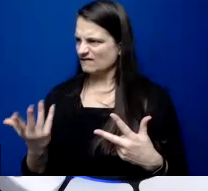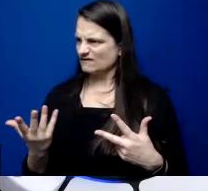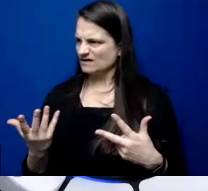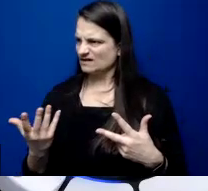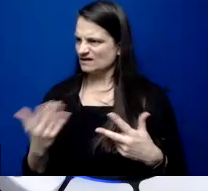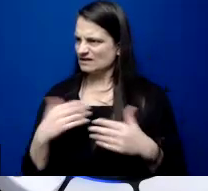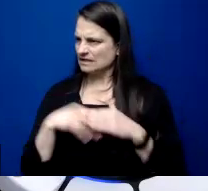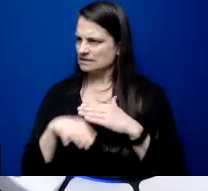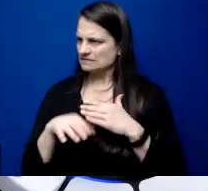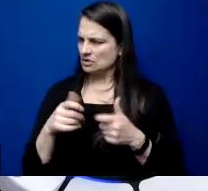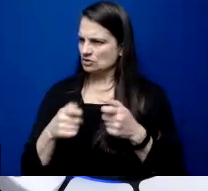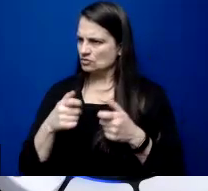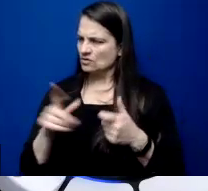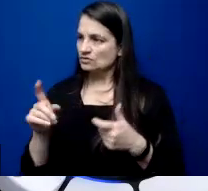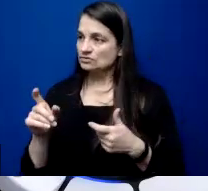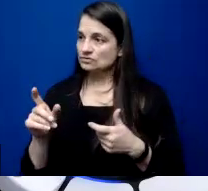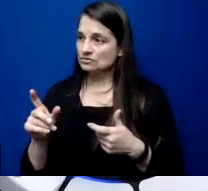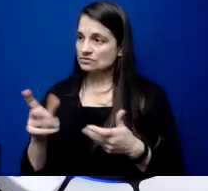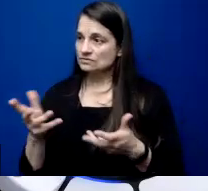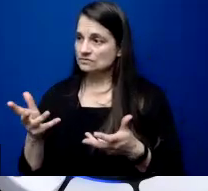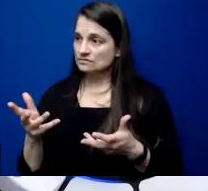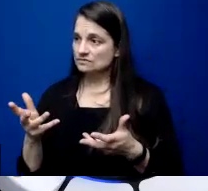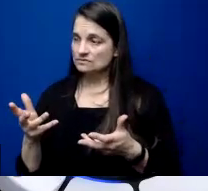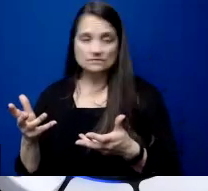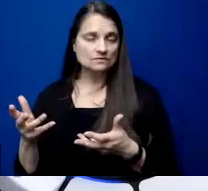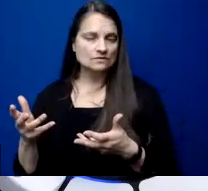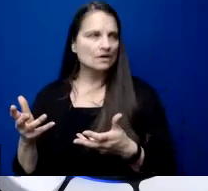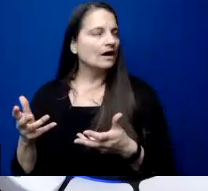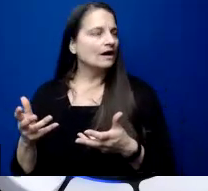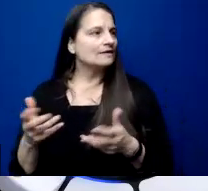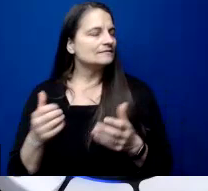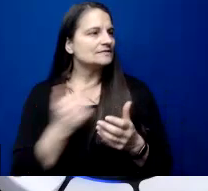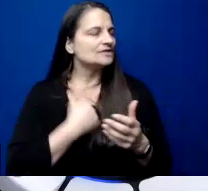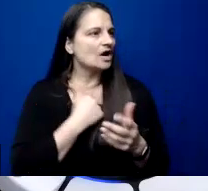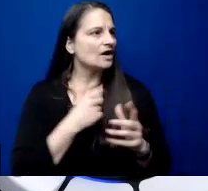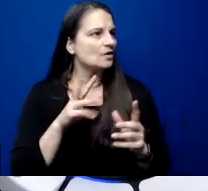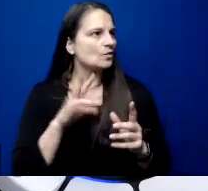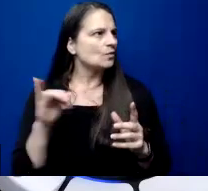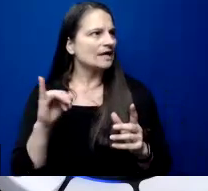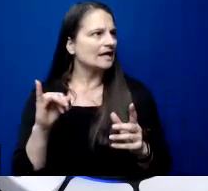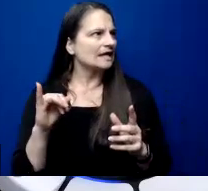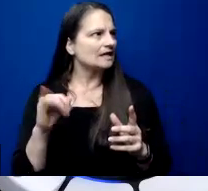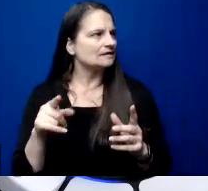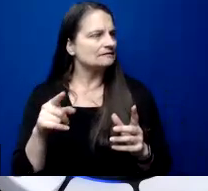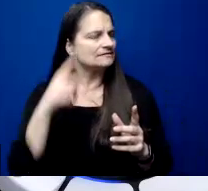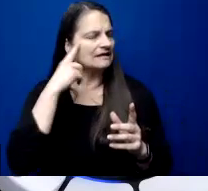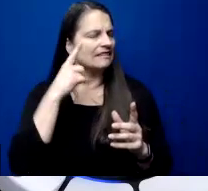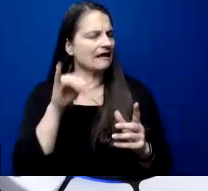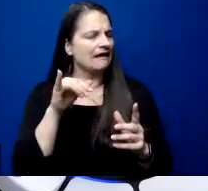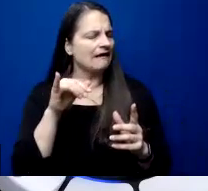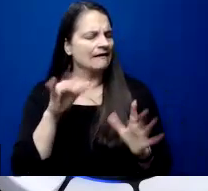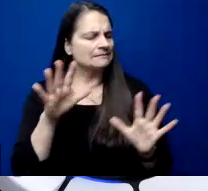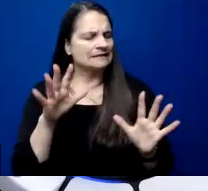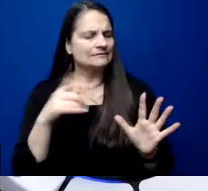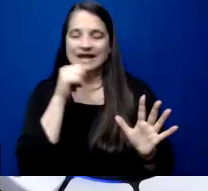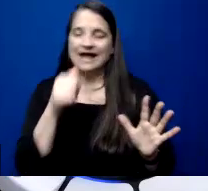too? Um, yeah, so I'm sorry, you really threw me off with the Wii. We Oh, don't have a Wii, oh, but sorry. no, it's okay,